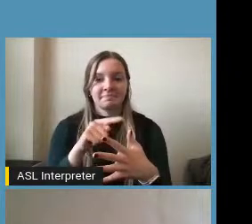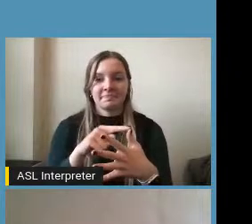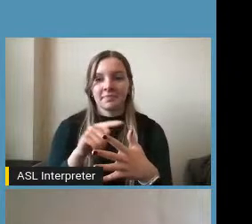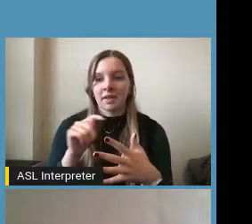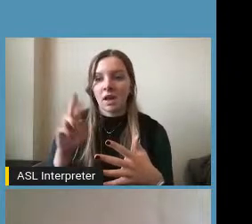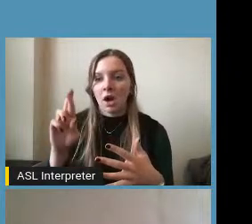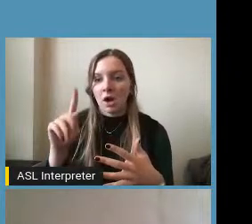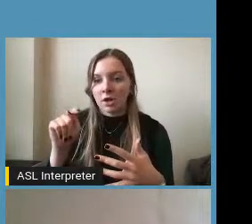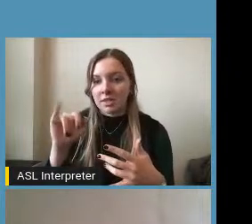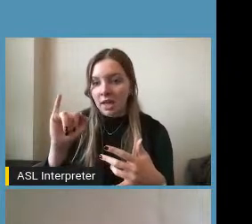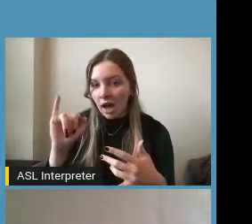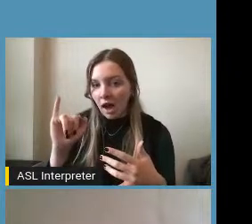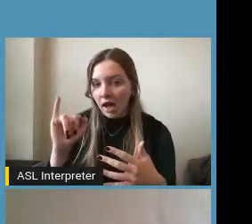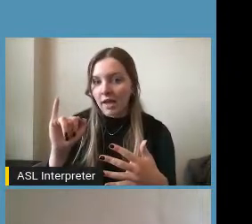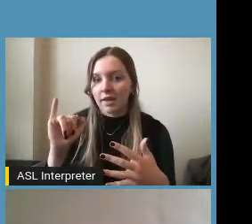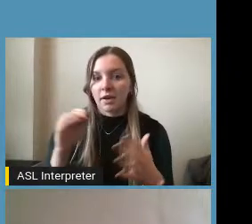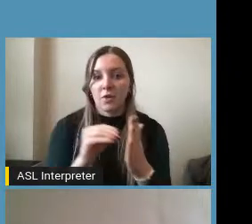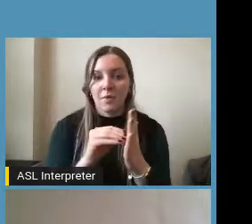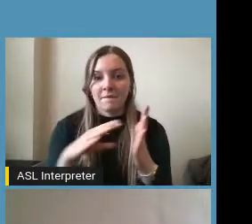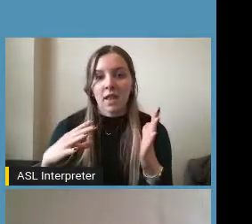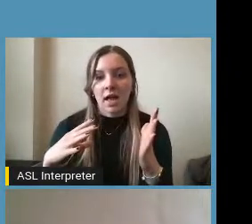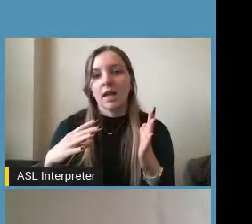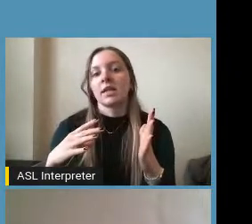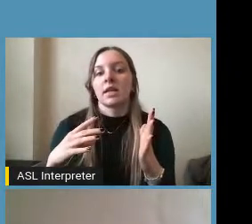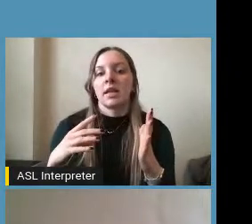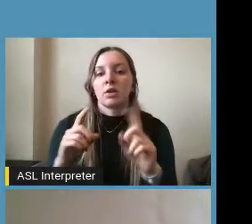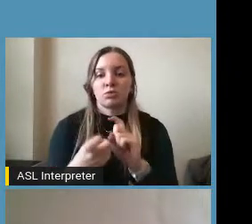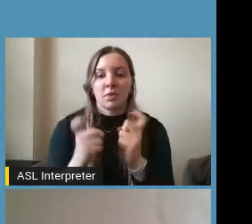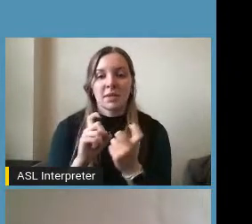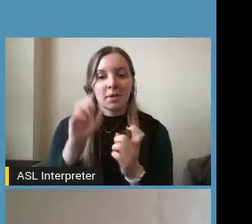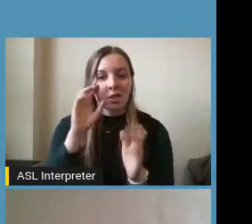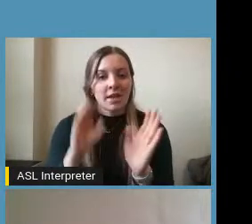transformation imaging, or RTI, and photogrammetry.